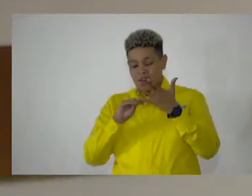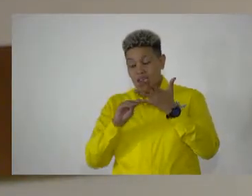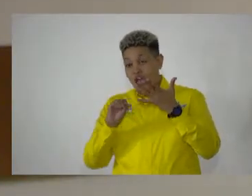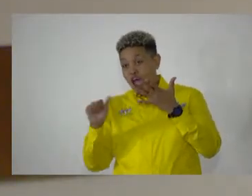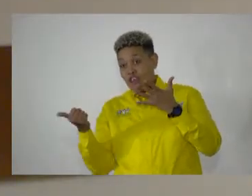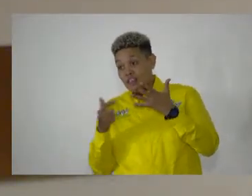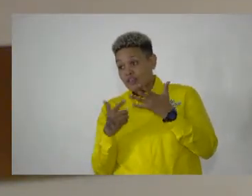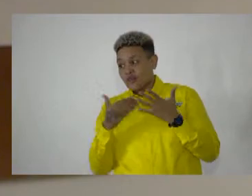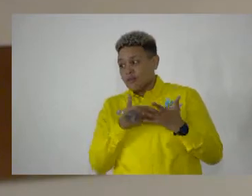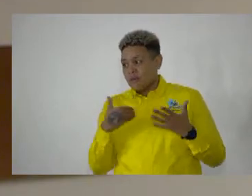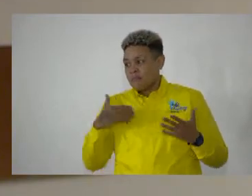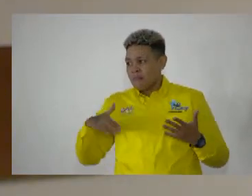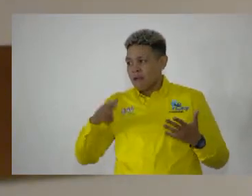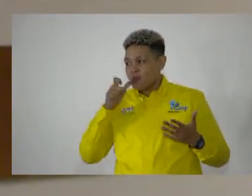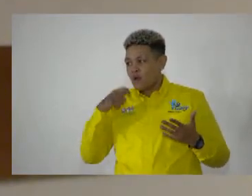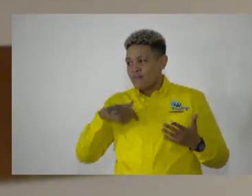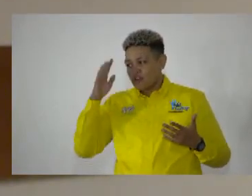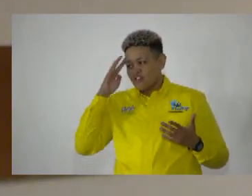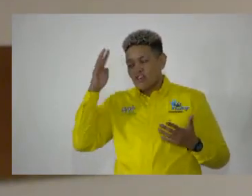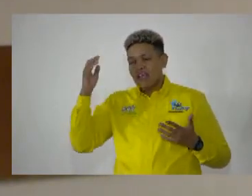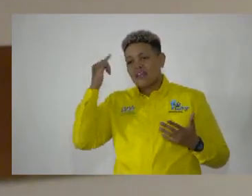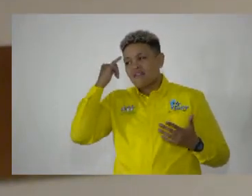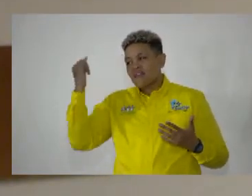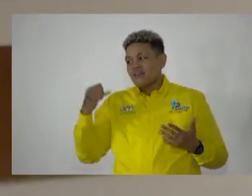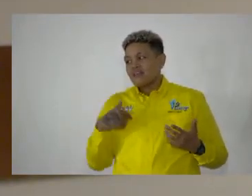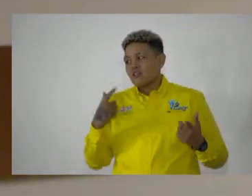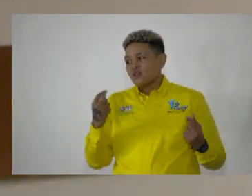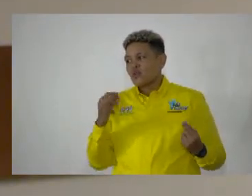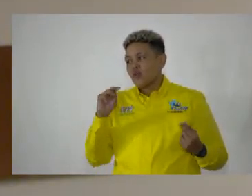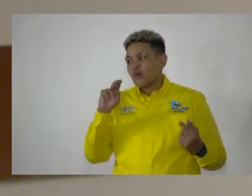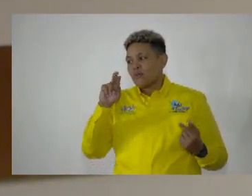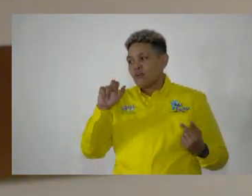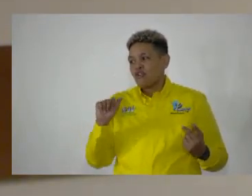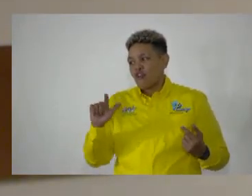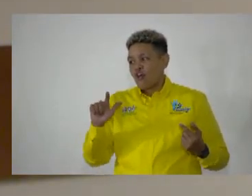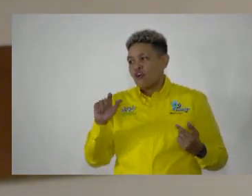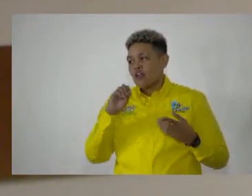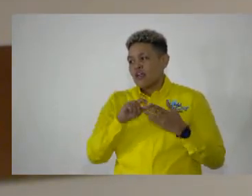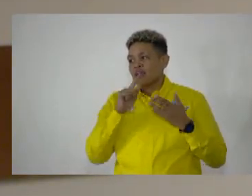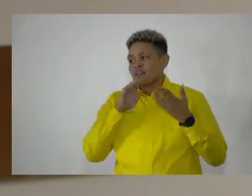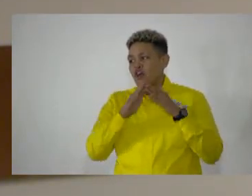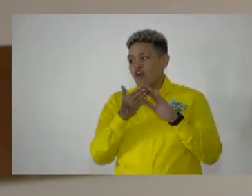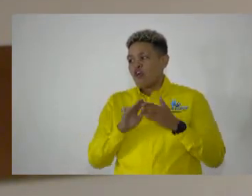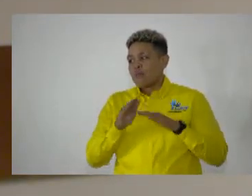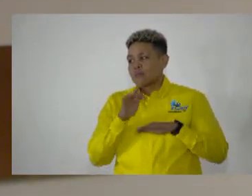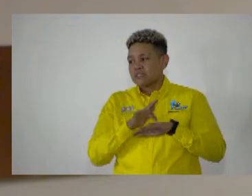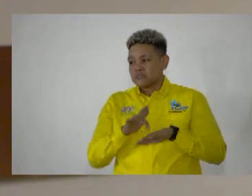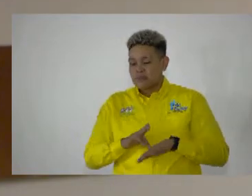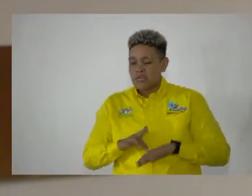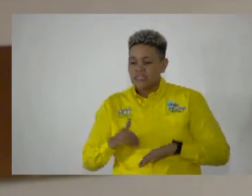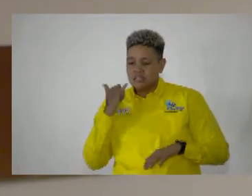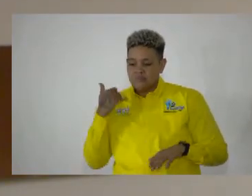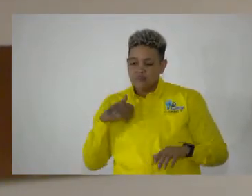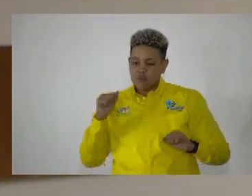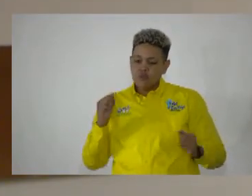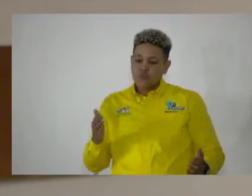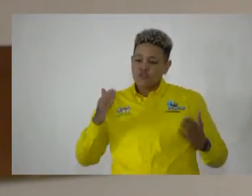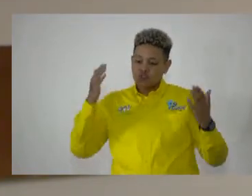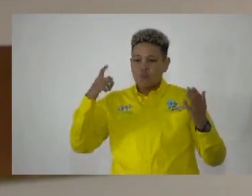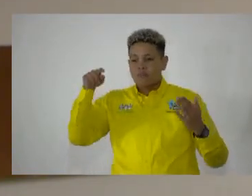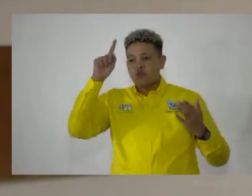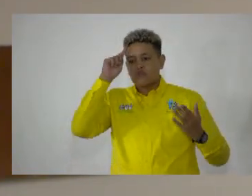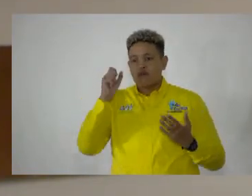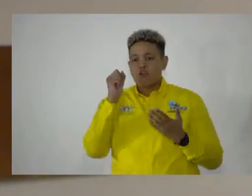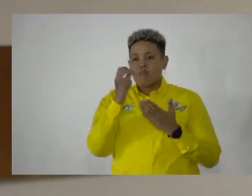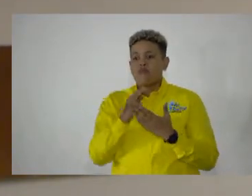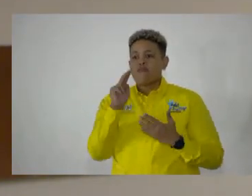of Parliament who have creative ideas, for example, doing a mural in an urban space, if we could submit those for the